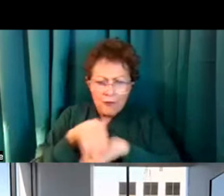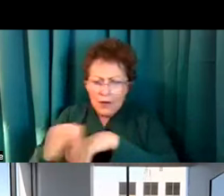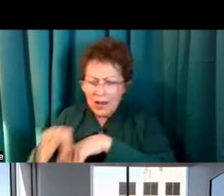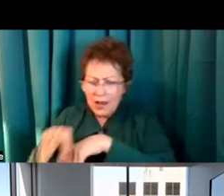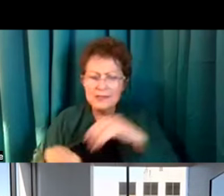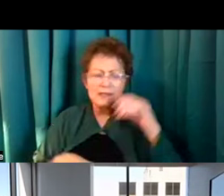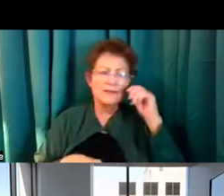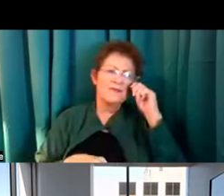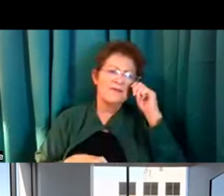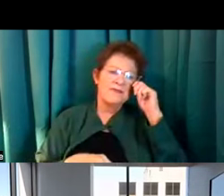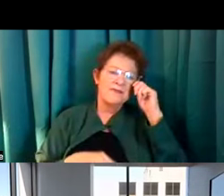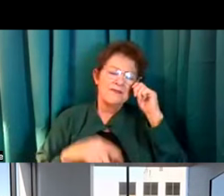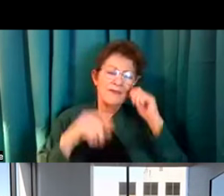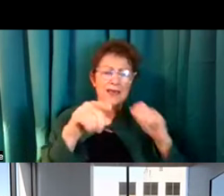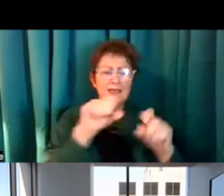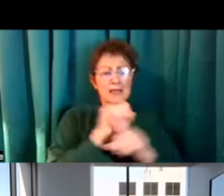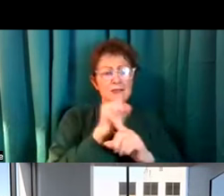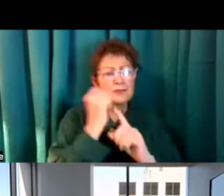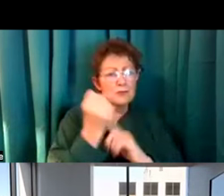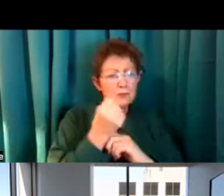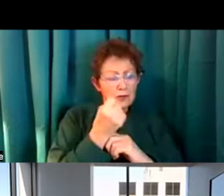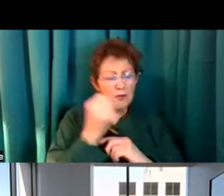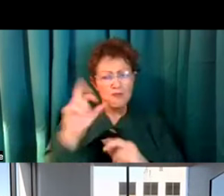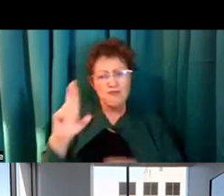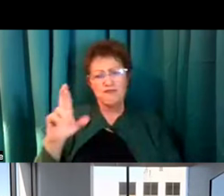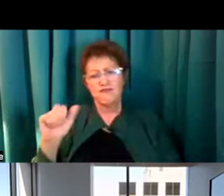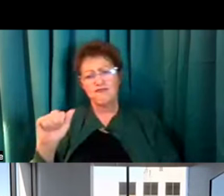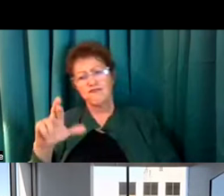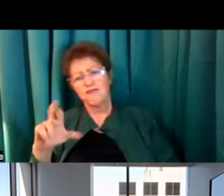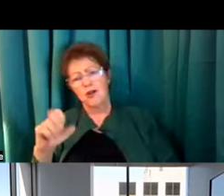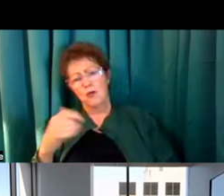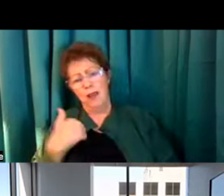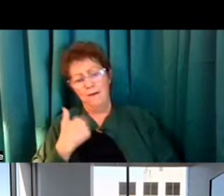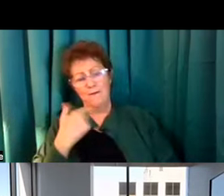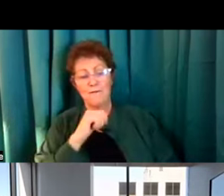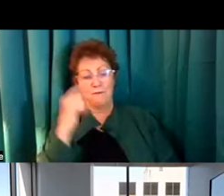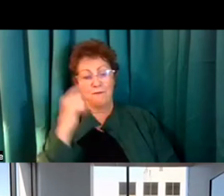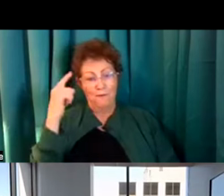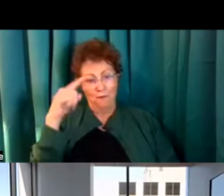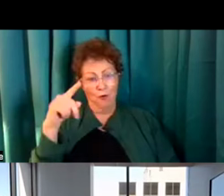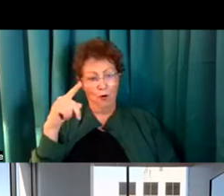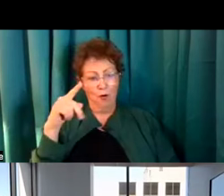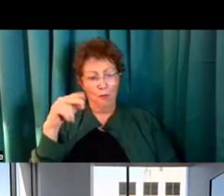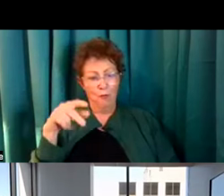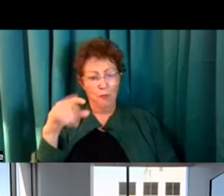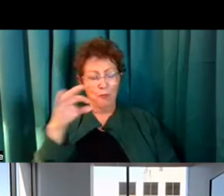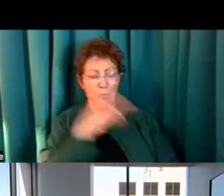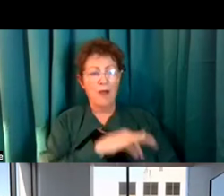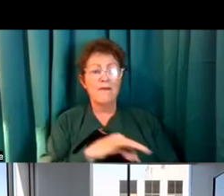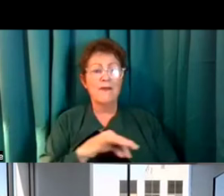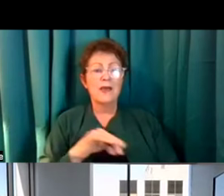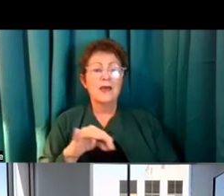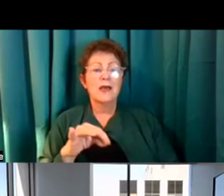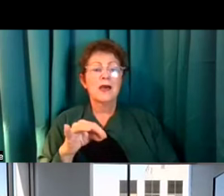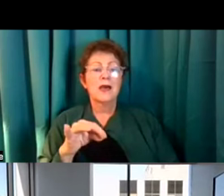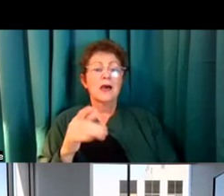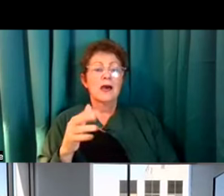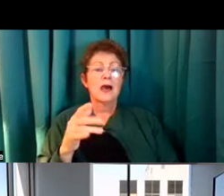And then in this case, it is very rare to not have the for-profit be a corporation. A pass-through where there's